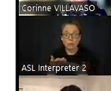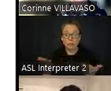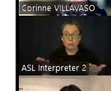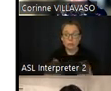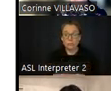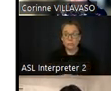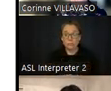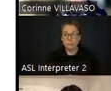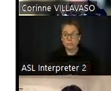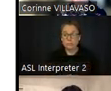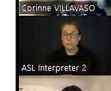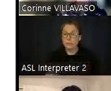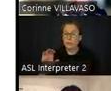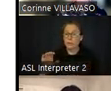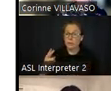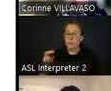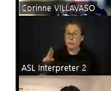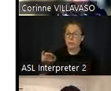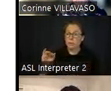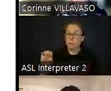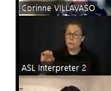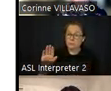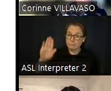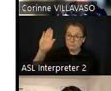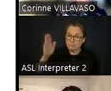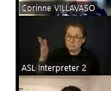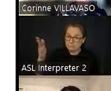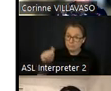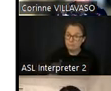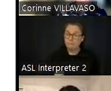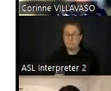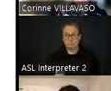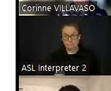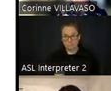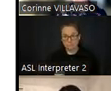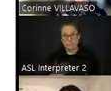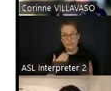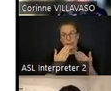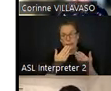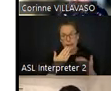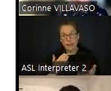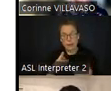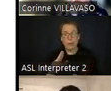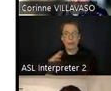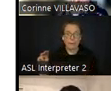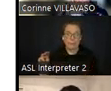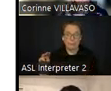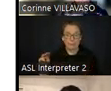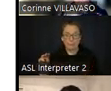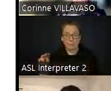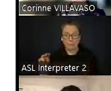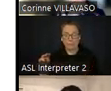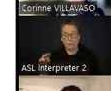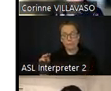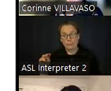of, thank you, Cherie? Commissioner Cherie? Thank you. I'll get this.